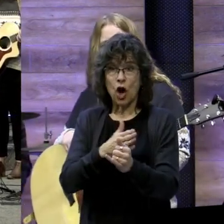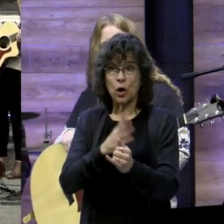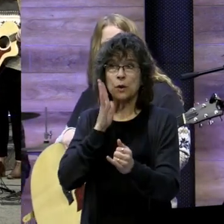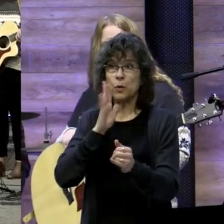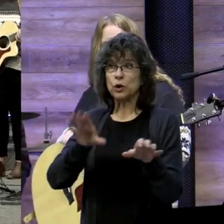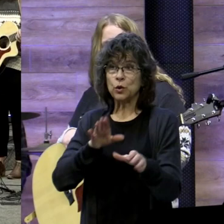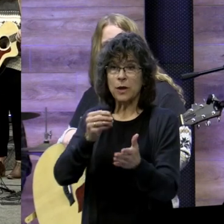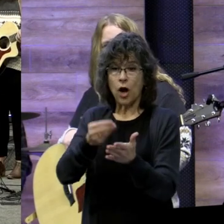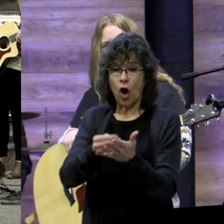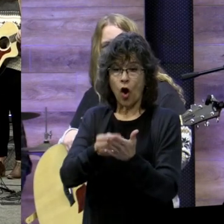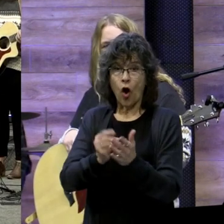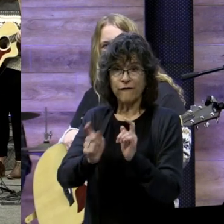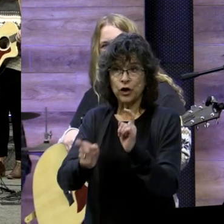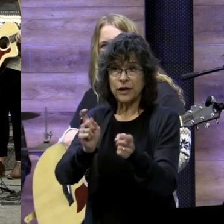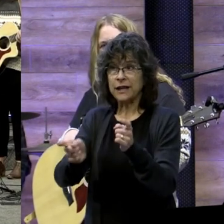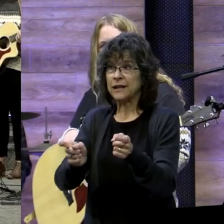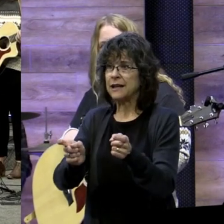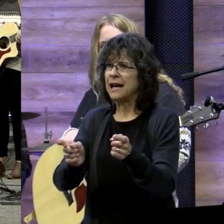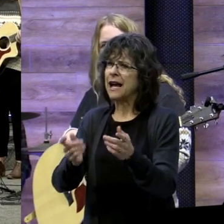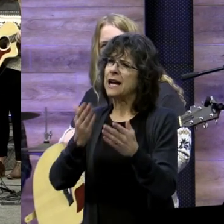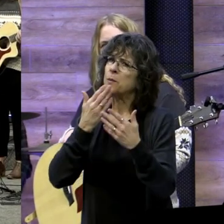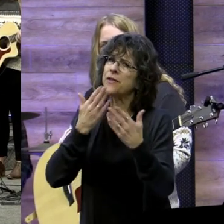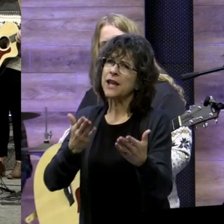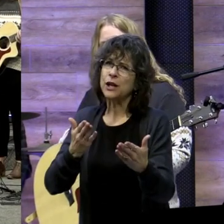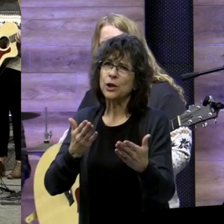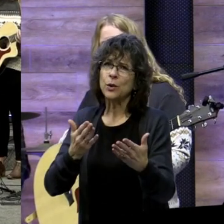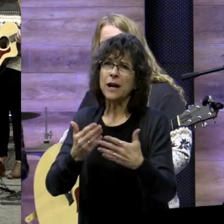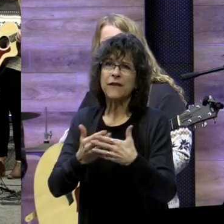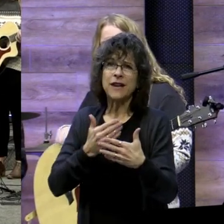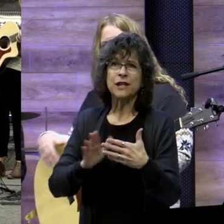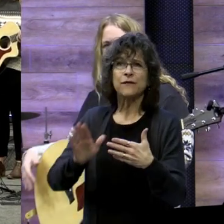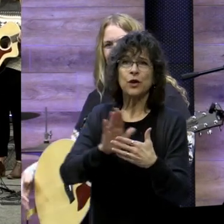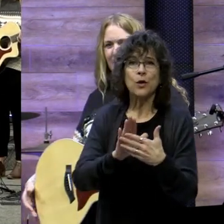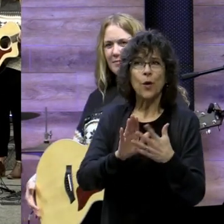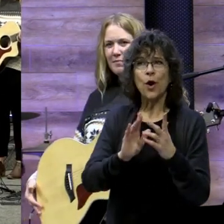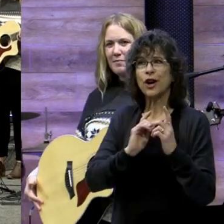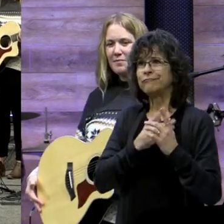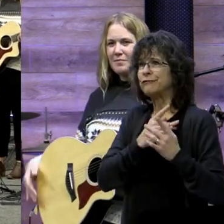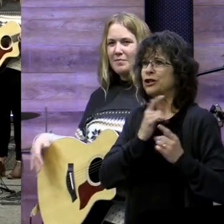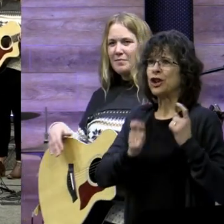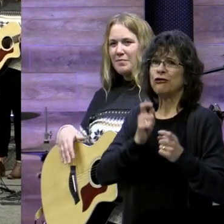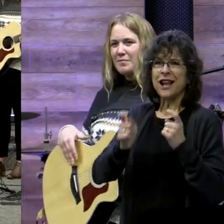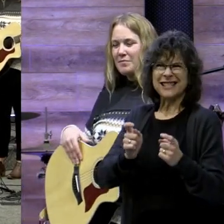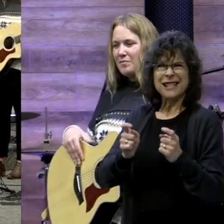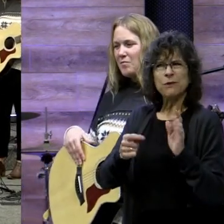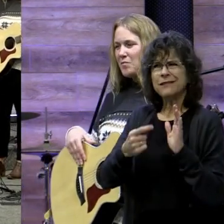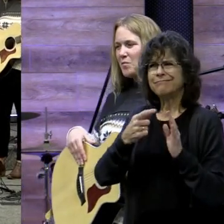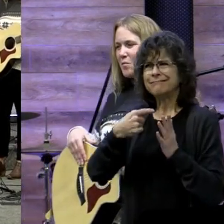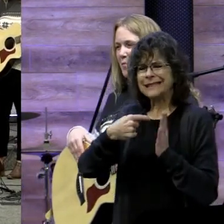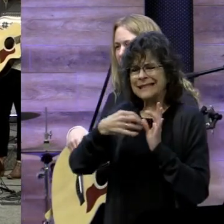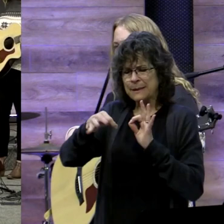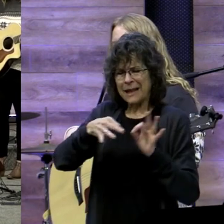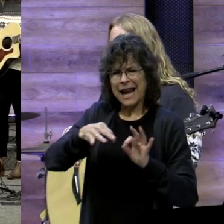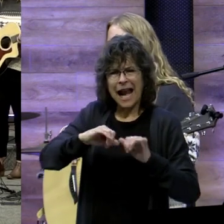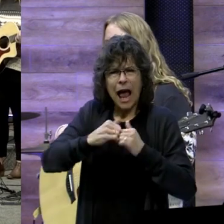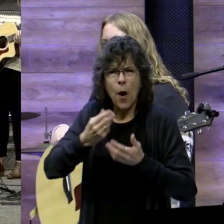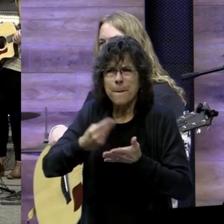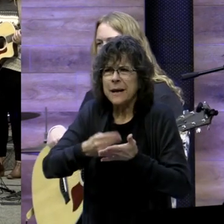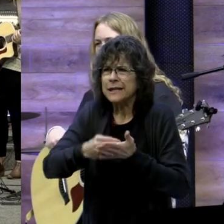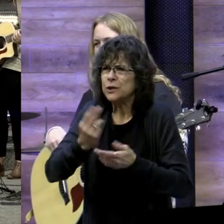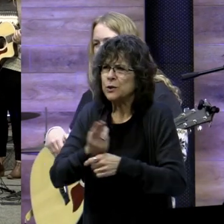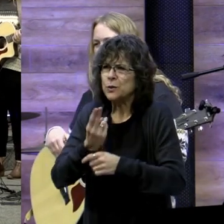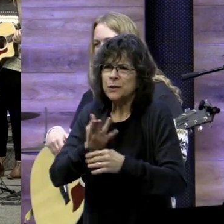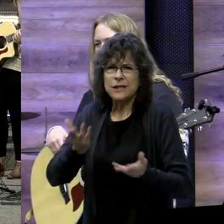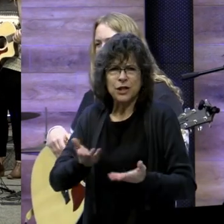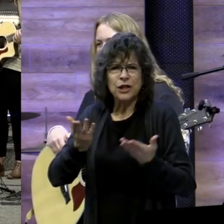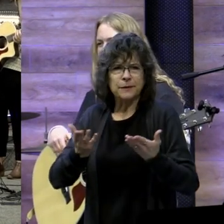offering. And I just wanted to thank you for your generosity and give you a little highlight of some of the ways that that money is going forward and making